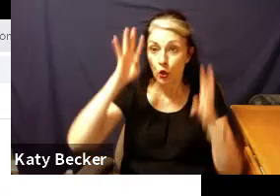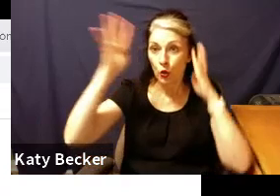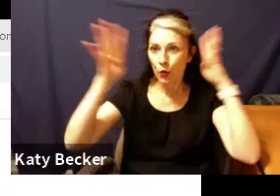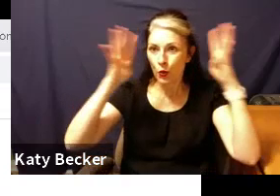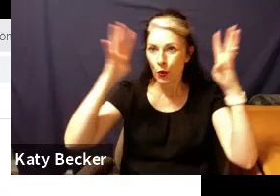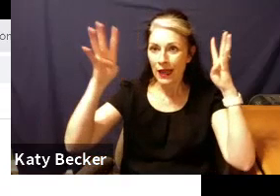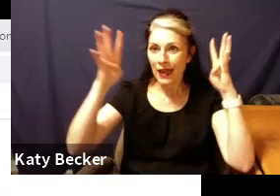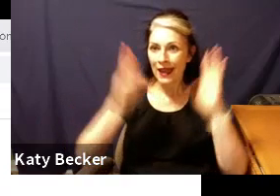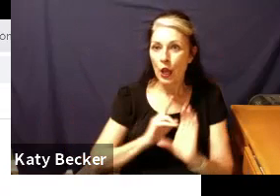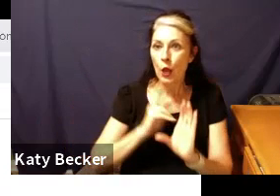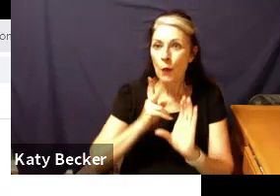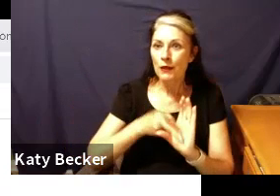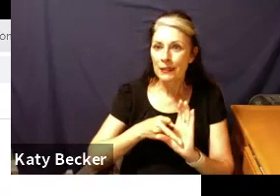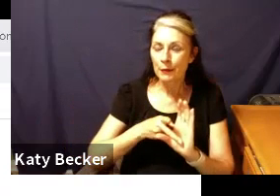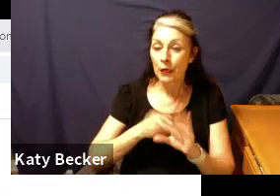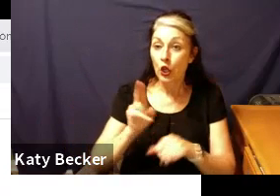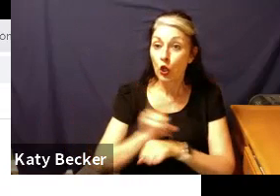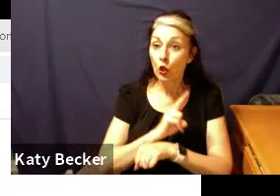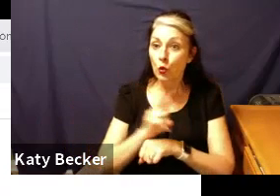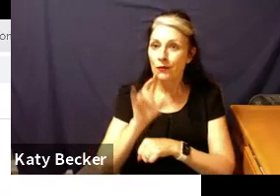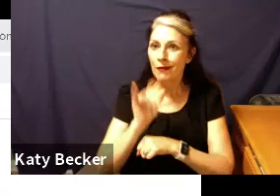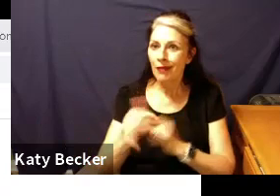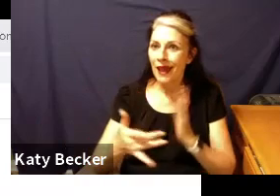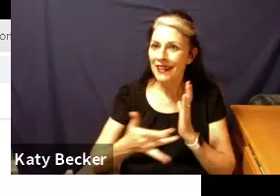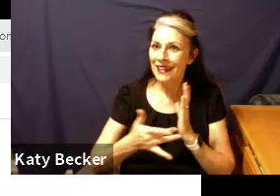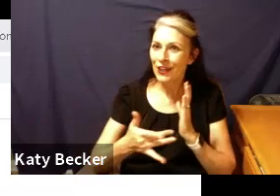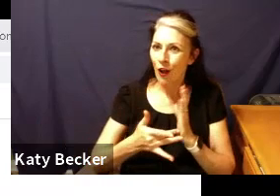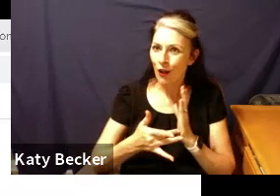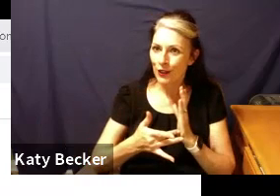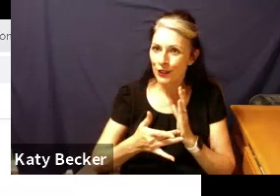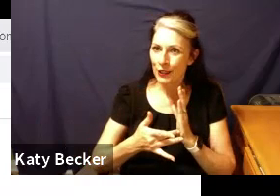and we participate using that technology.